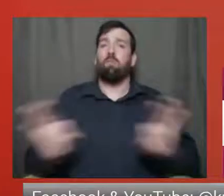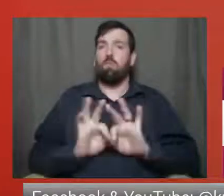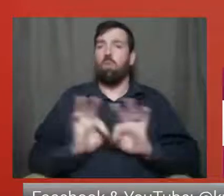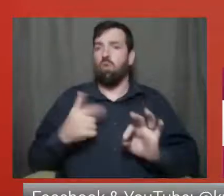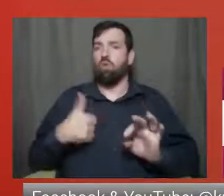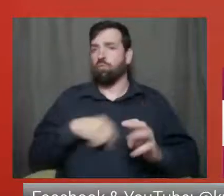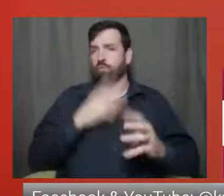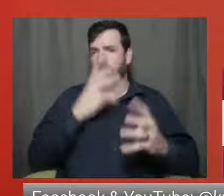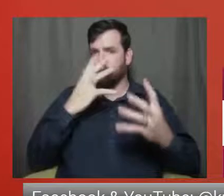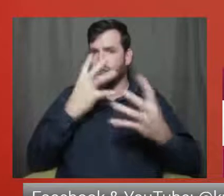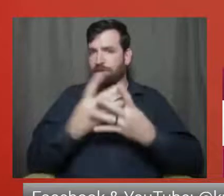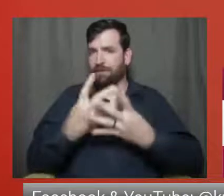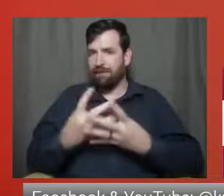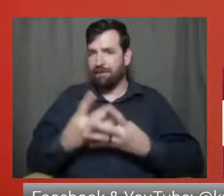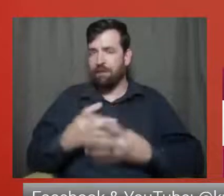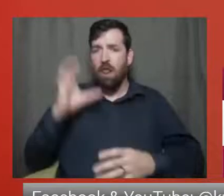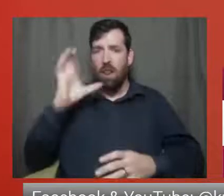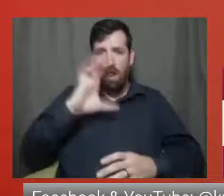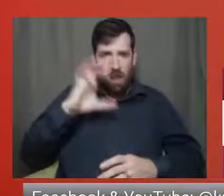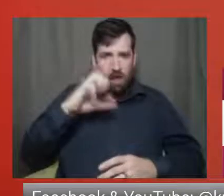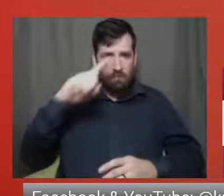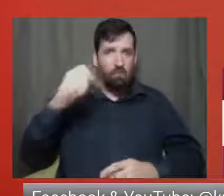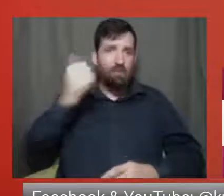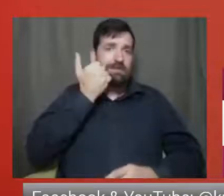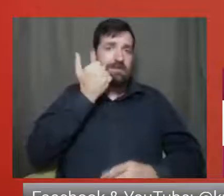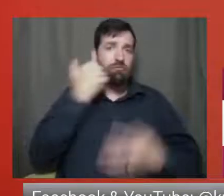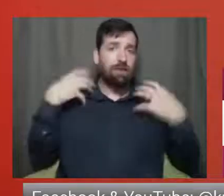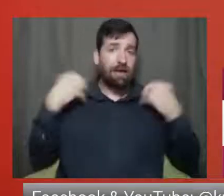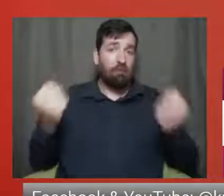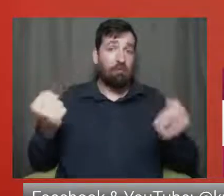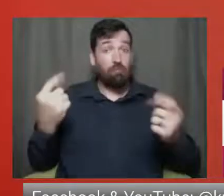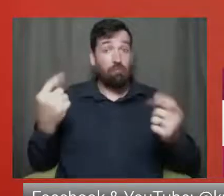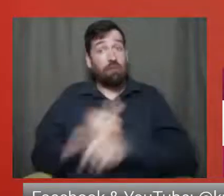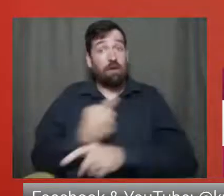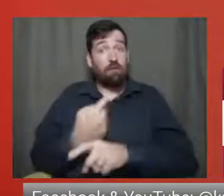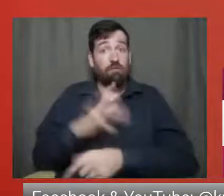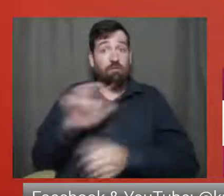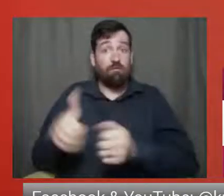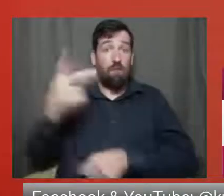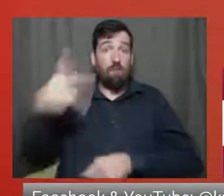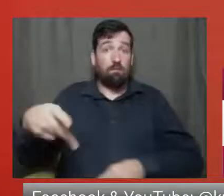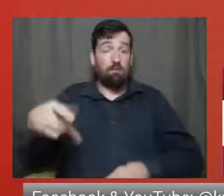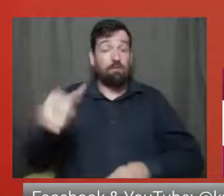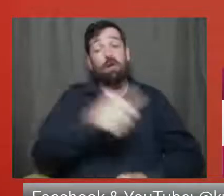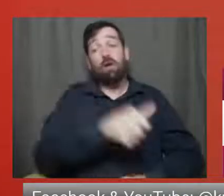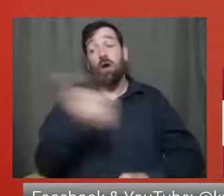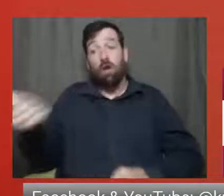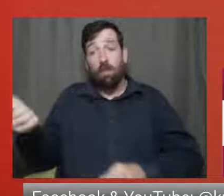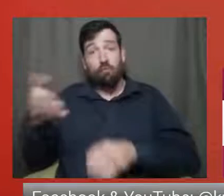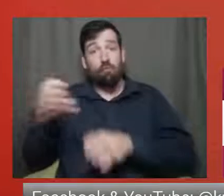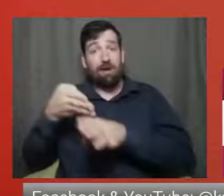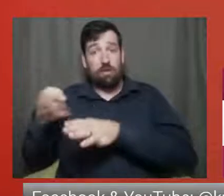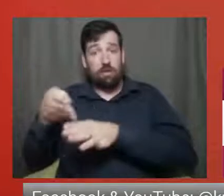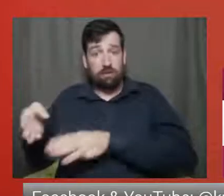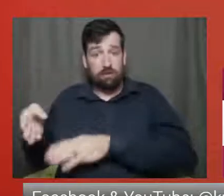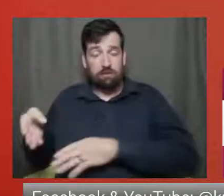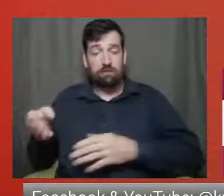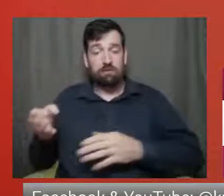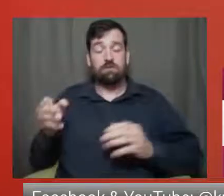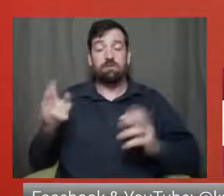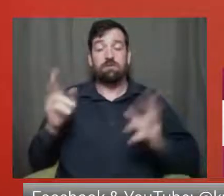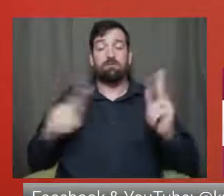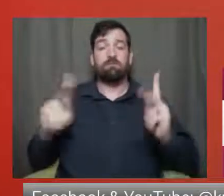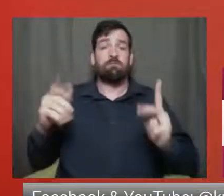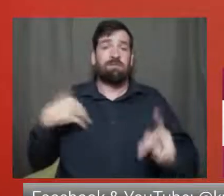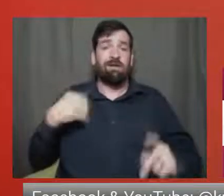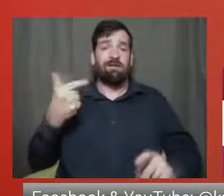for how their dental health is and whether they're getting regular follow-up. For other areas, when people have gum disease